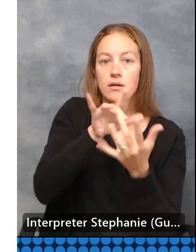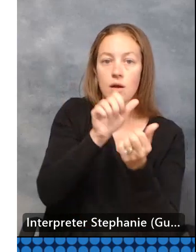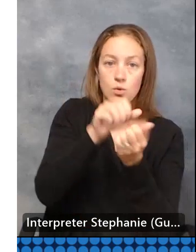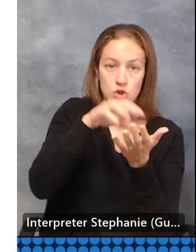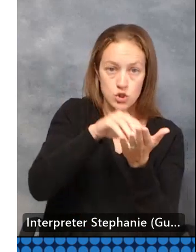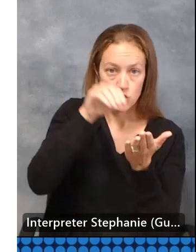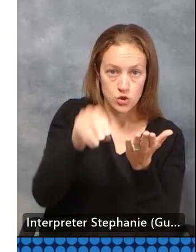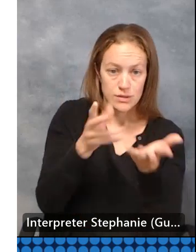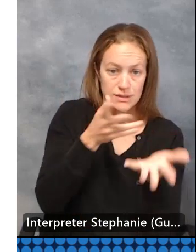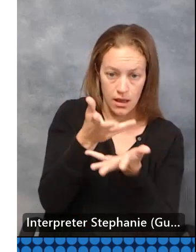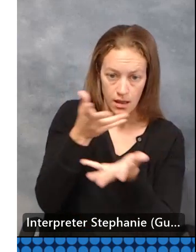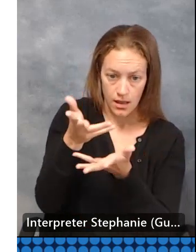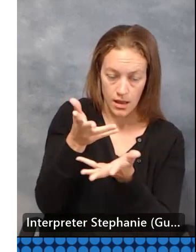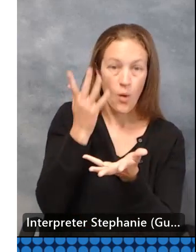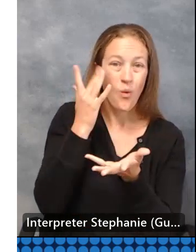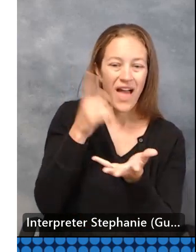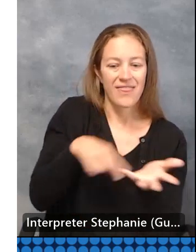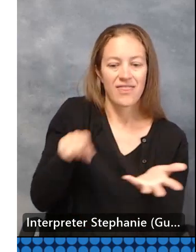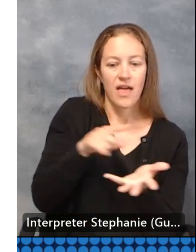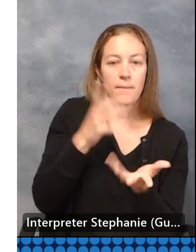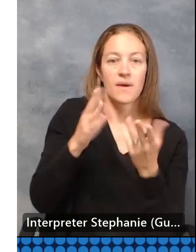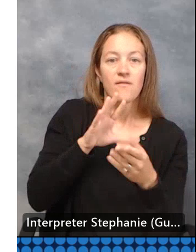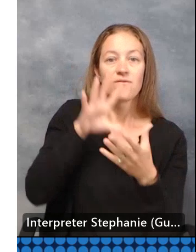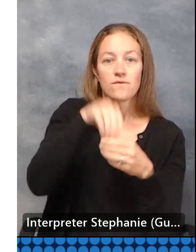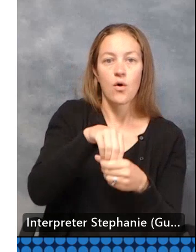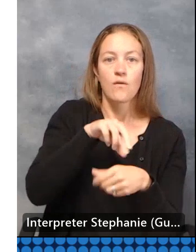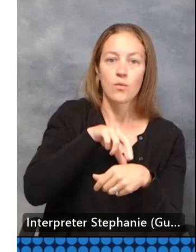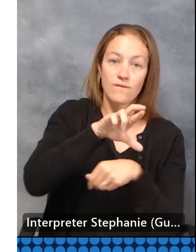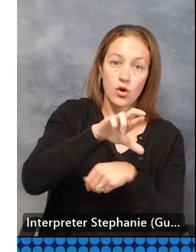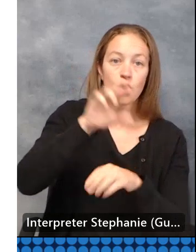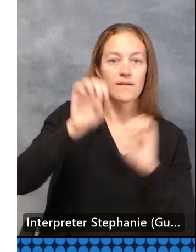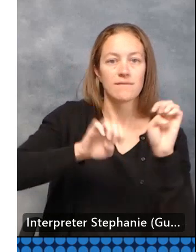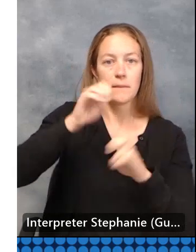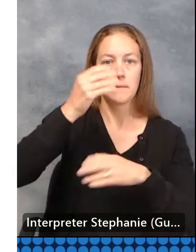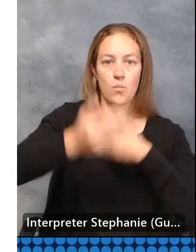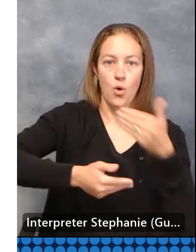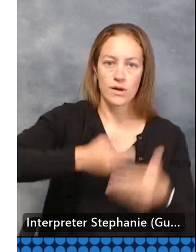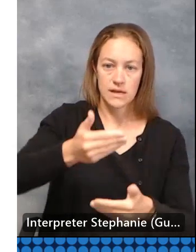as they may be involved in the referral and evaluation process.